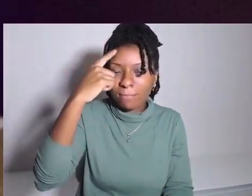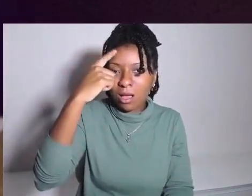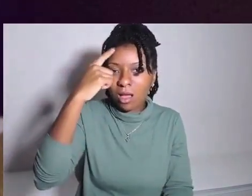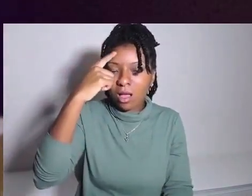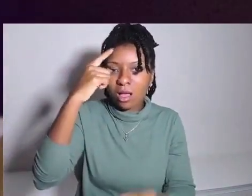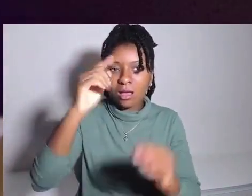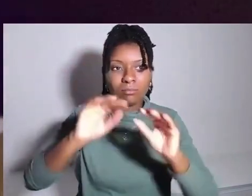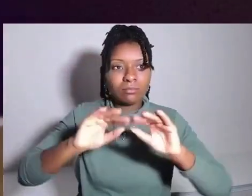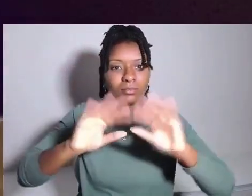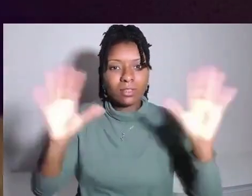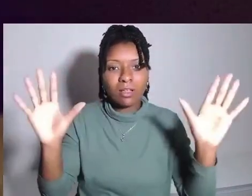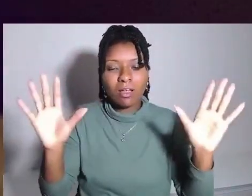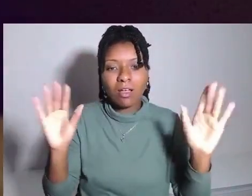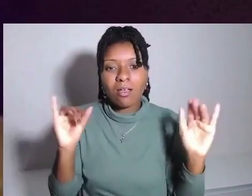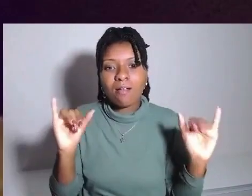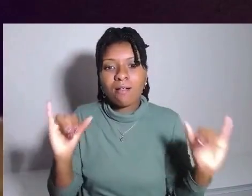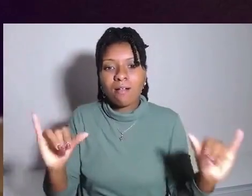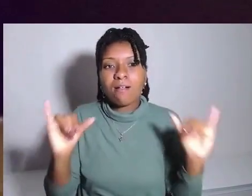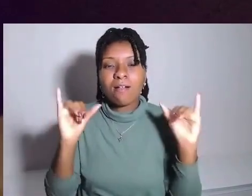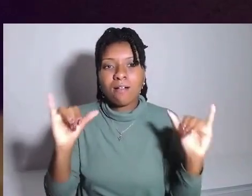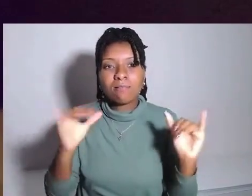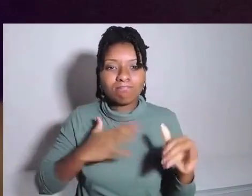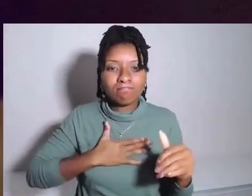your name.